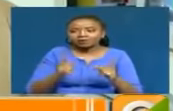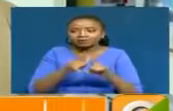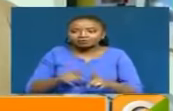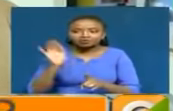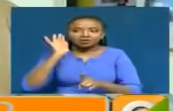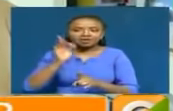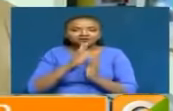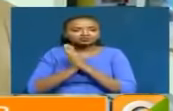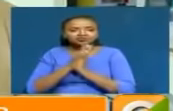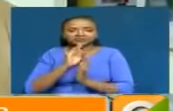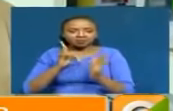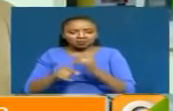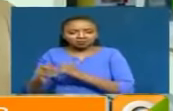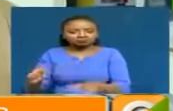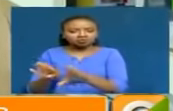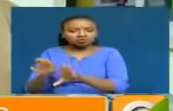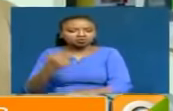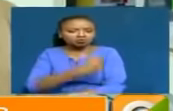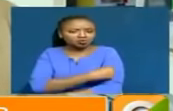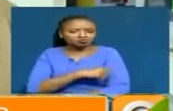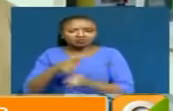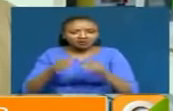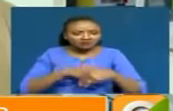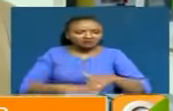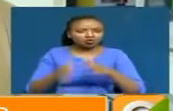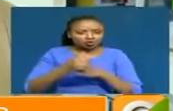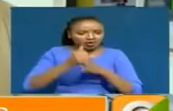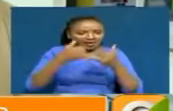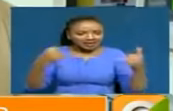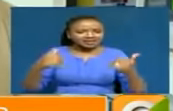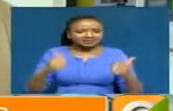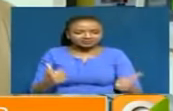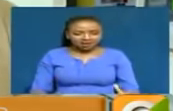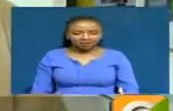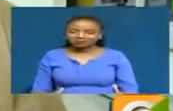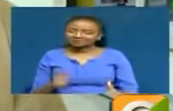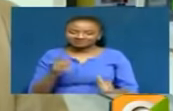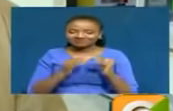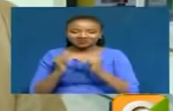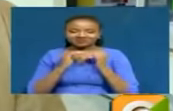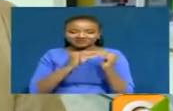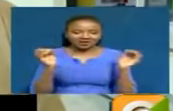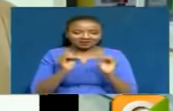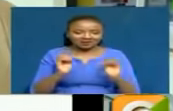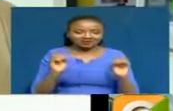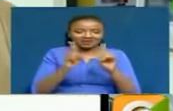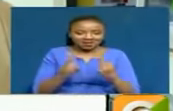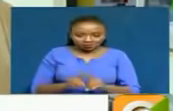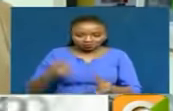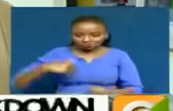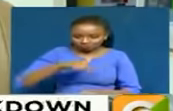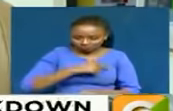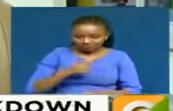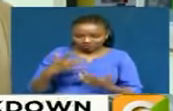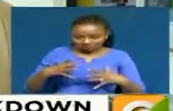hospitali imefungwa bila kufuata maagizo ama kufuata ile laid down channel, I think si kitu fair. Na sisi kama wale